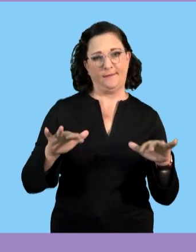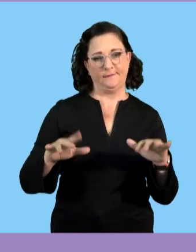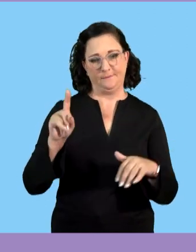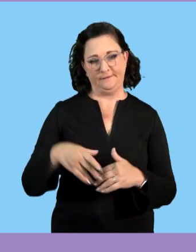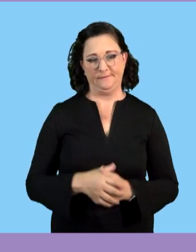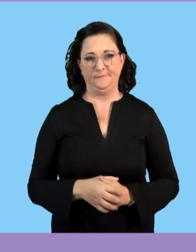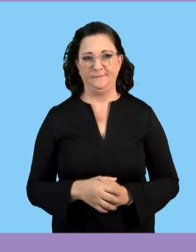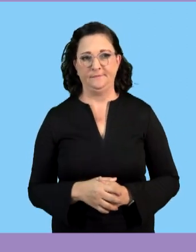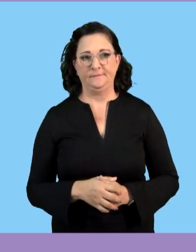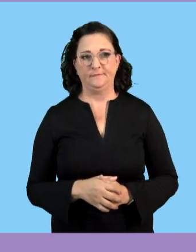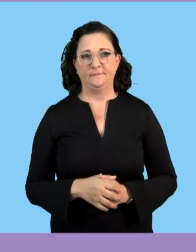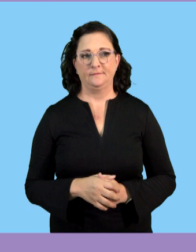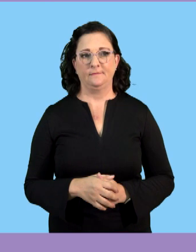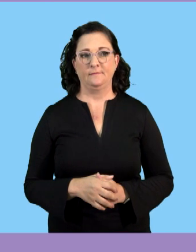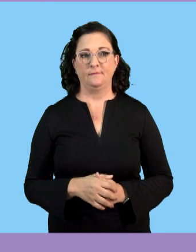it balanced.